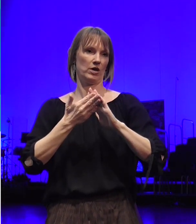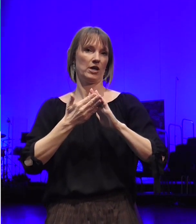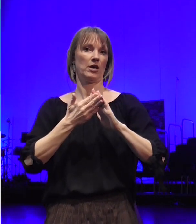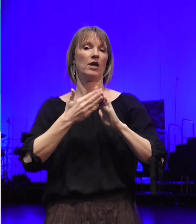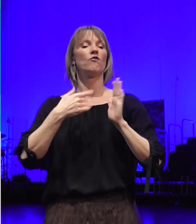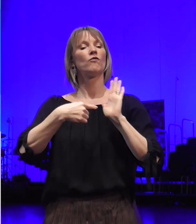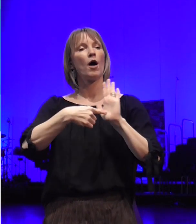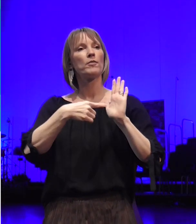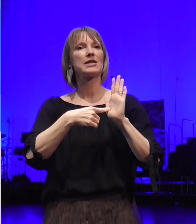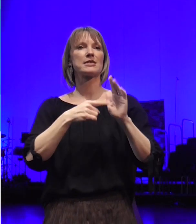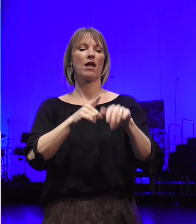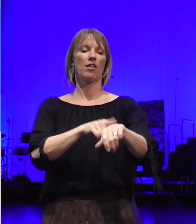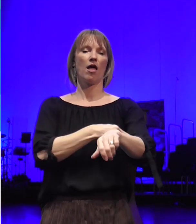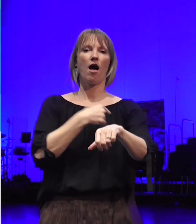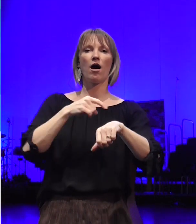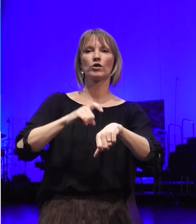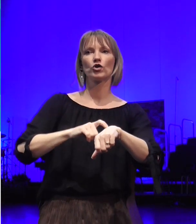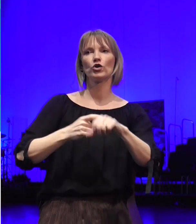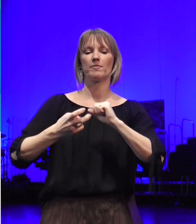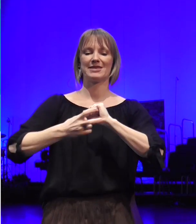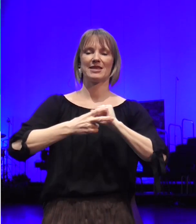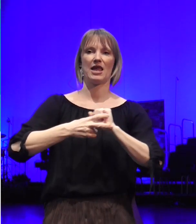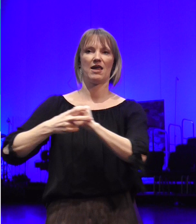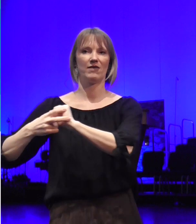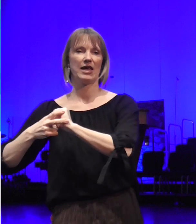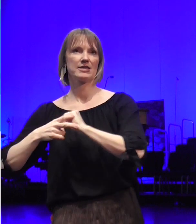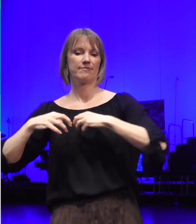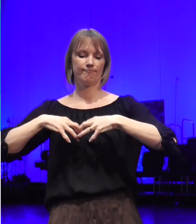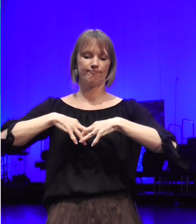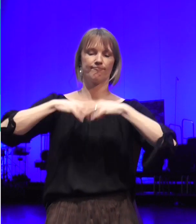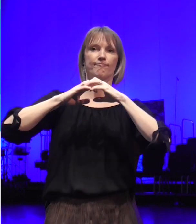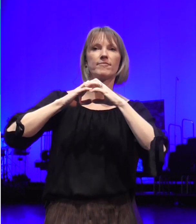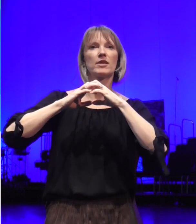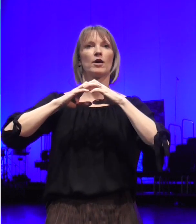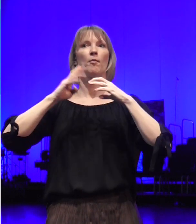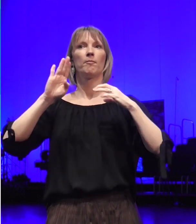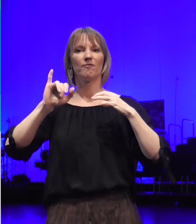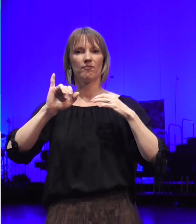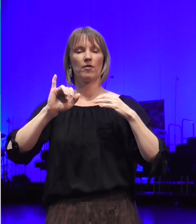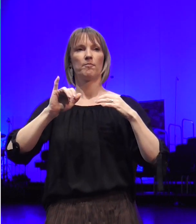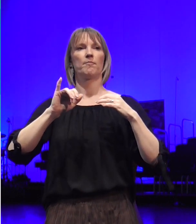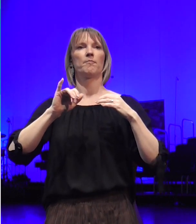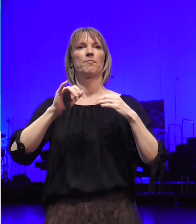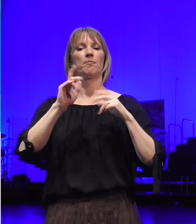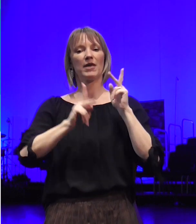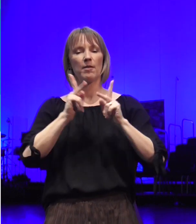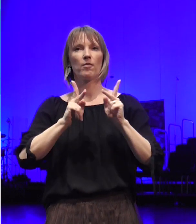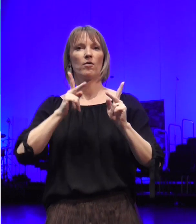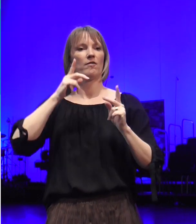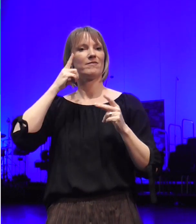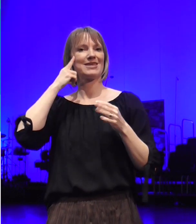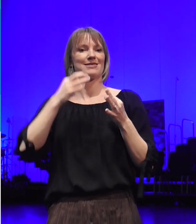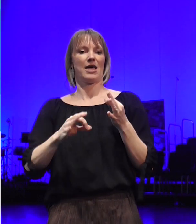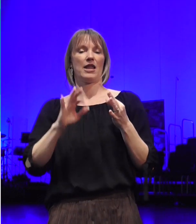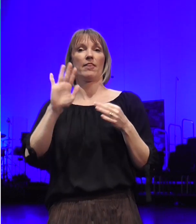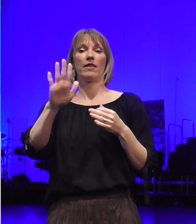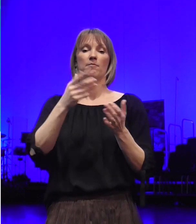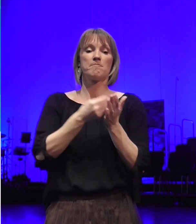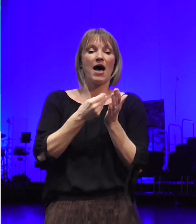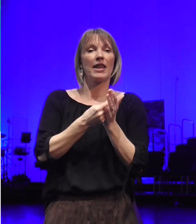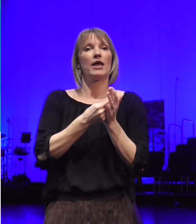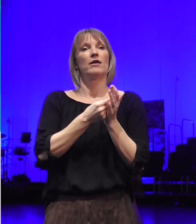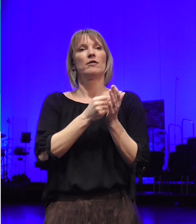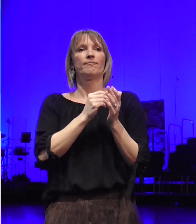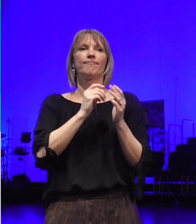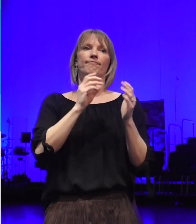the long-term savings for our community that have been built by people who have chosen to put our church in their wills and their